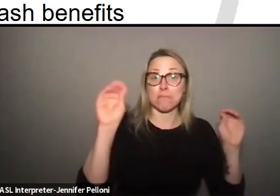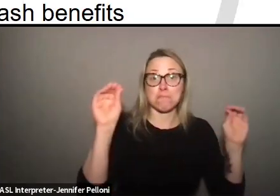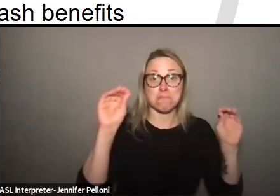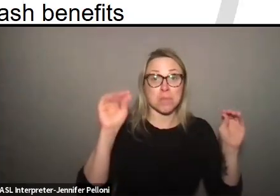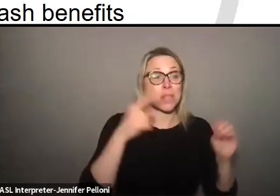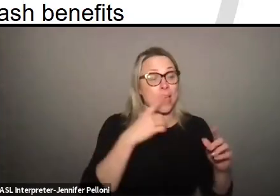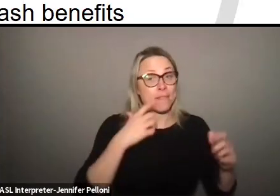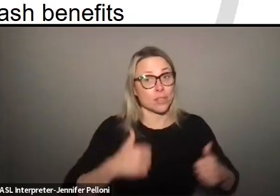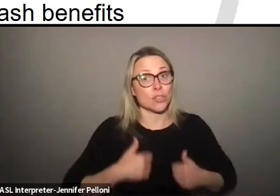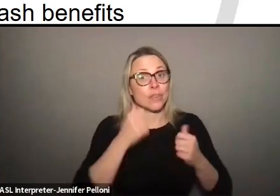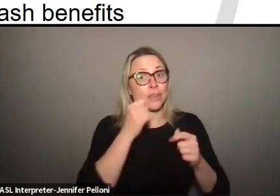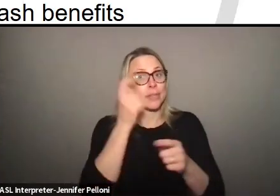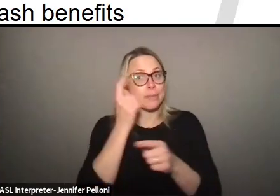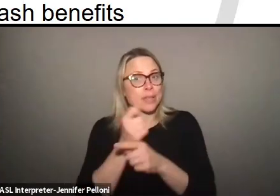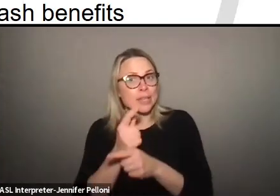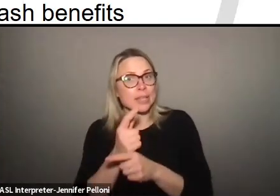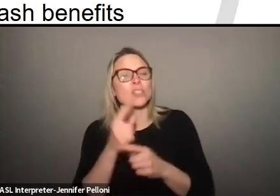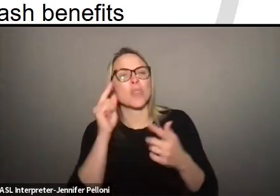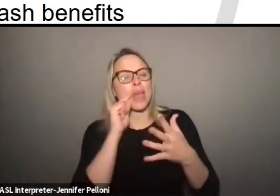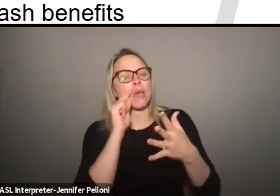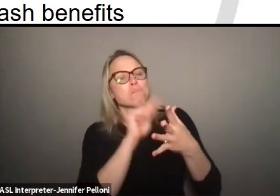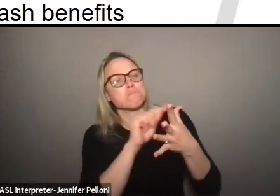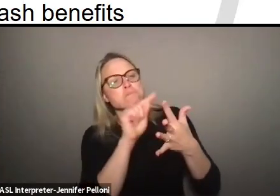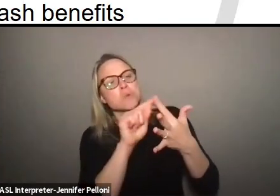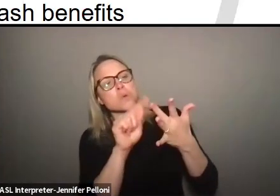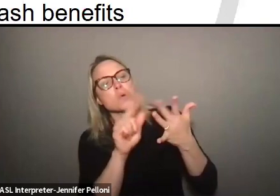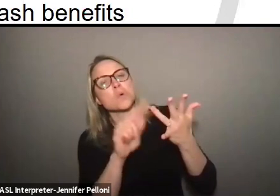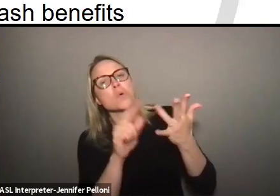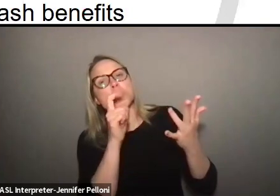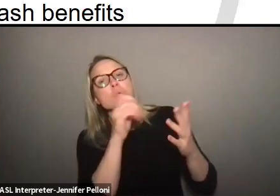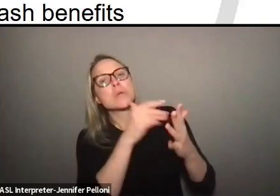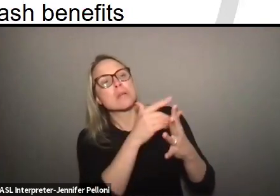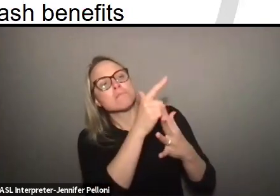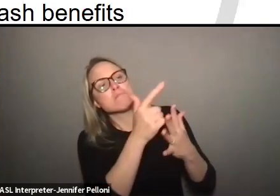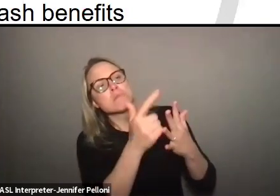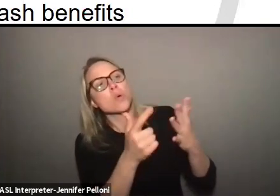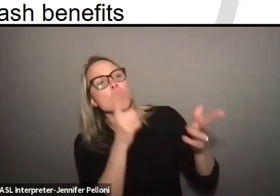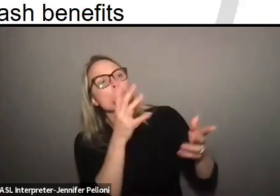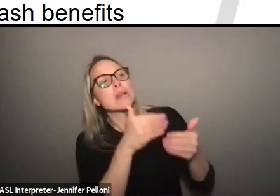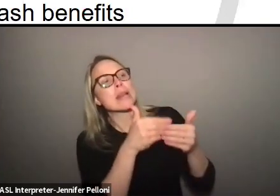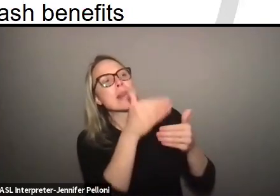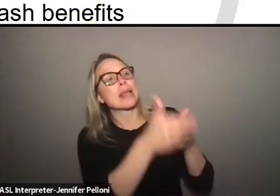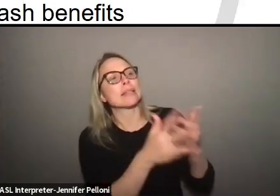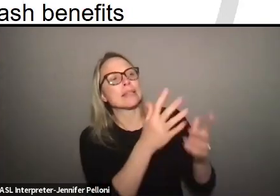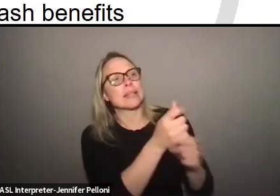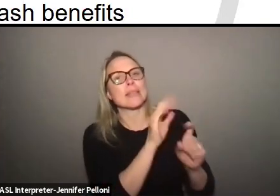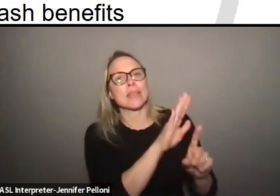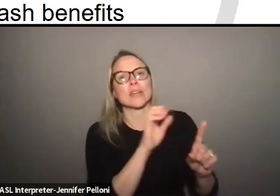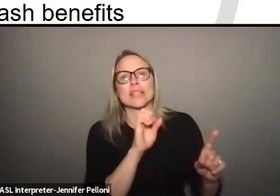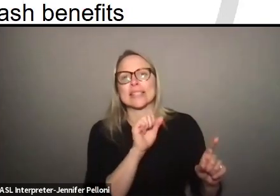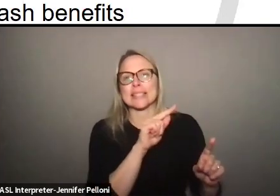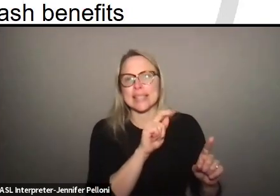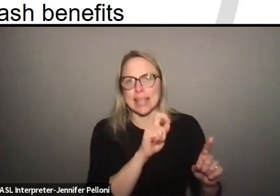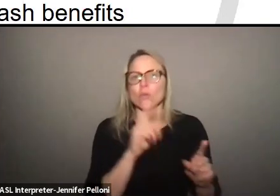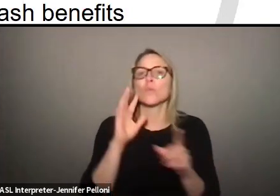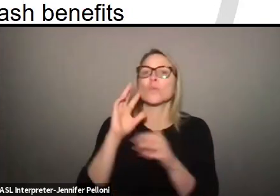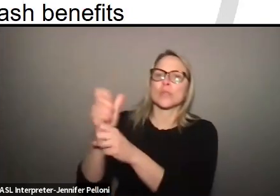have a surviving sibling? So whoever would be in line to receive that estate would be able to receive that